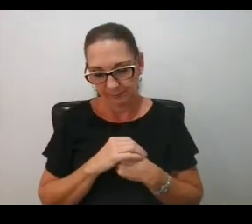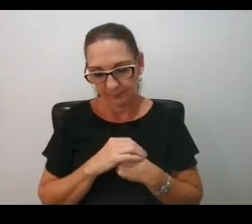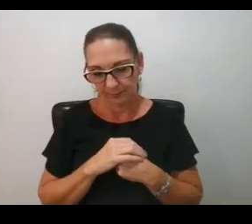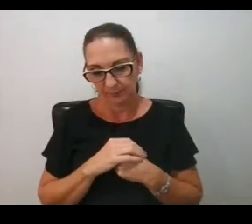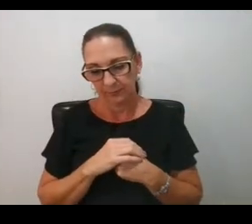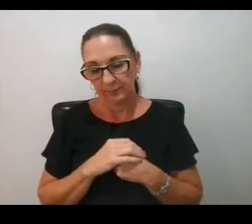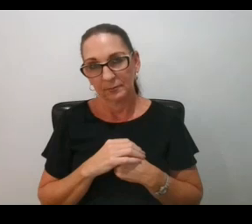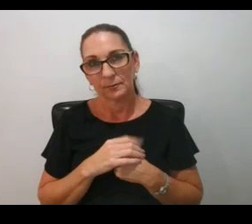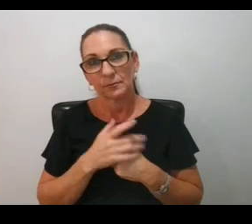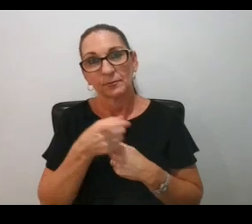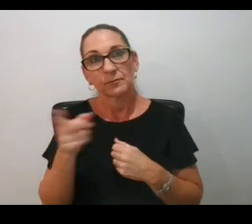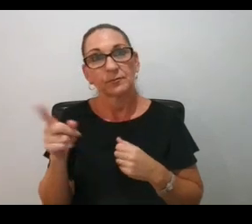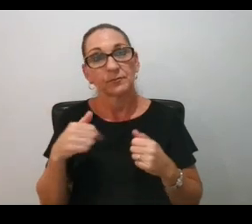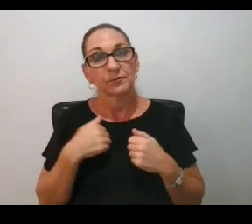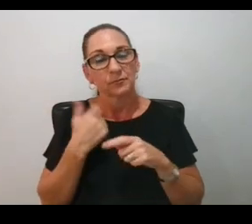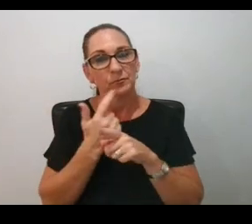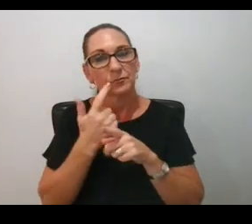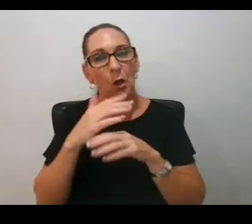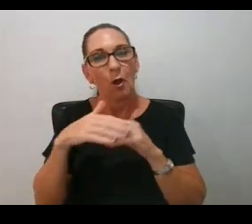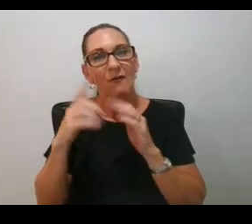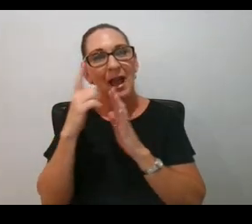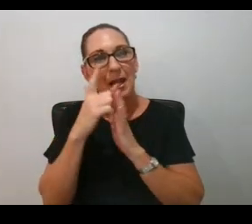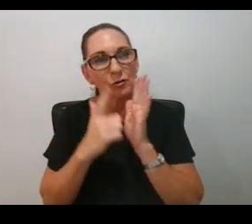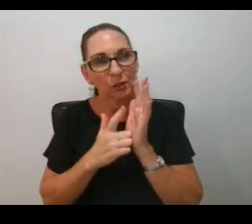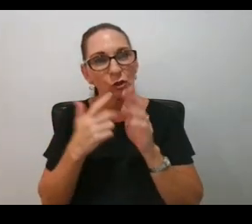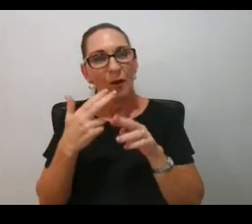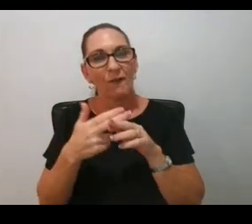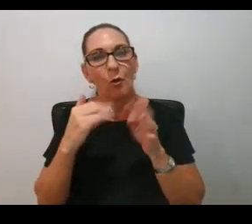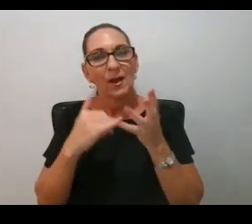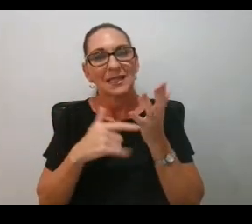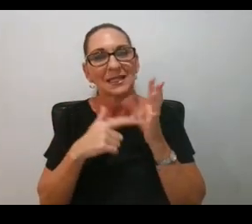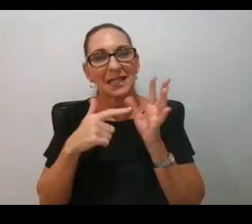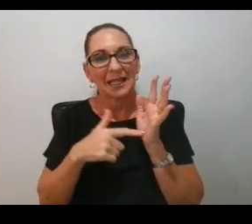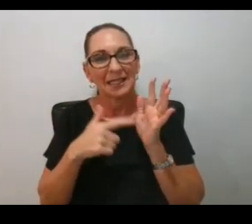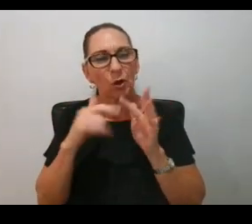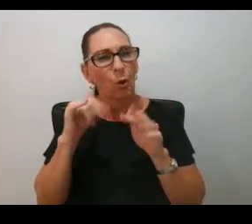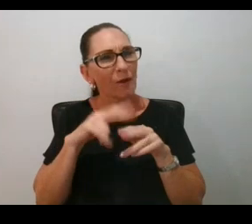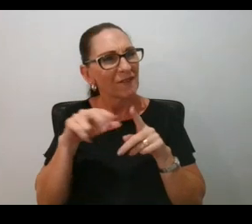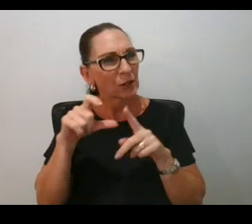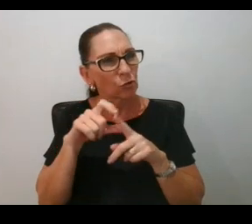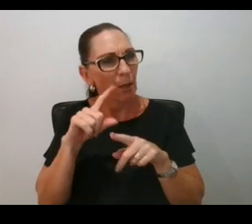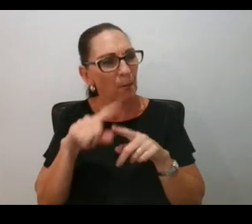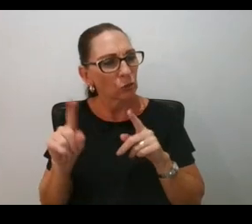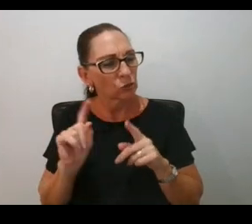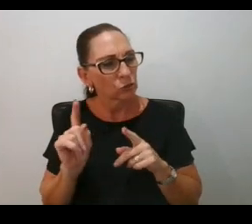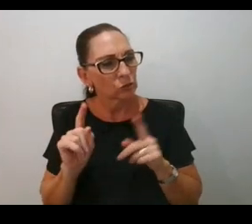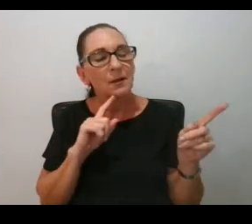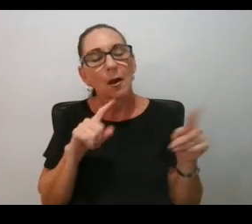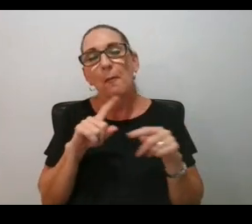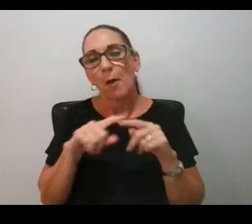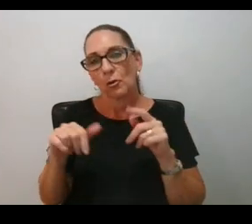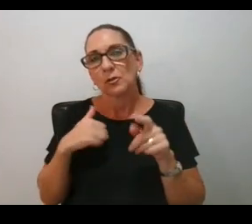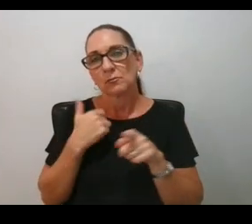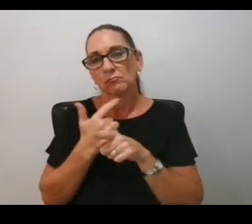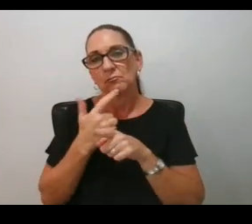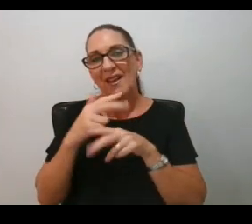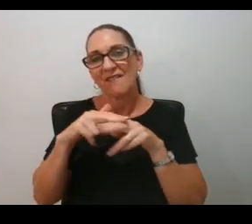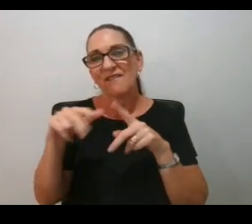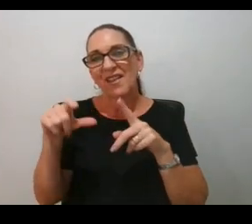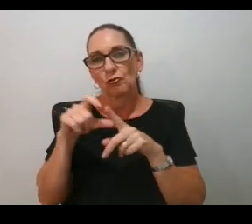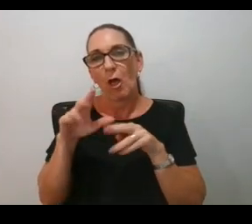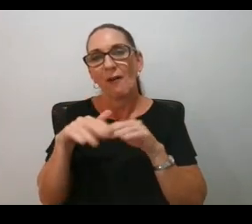the legislation discussed today, is that more state or federal based? The vast majority of it is federal based around financial hardship, but I'll